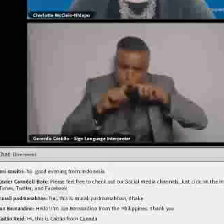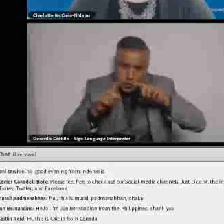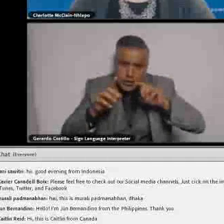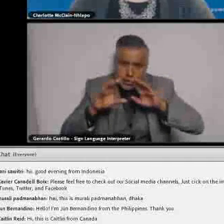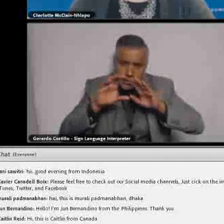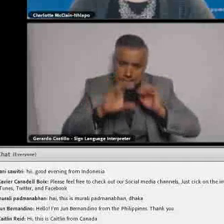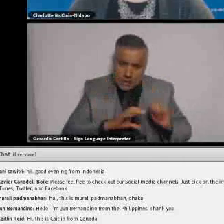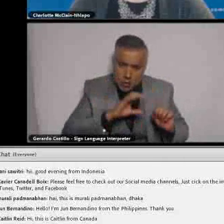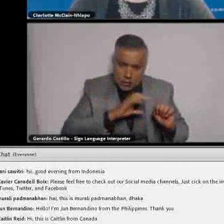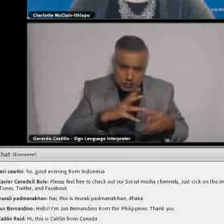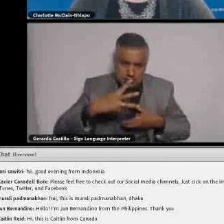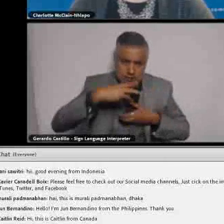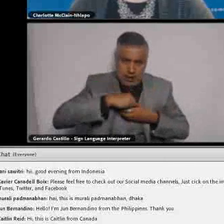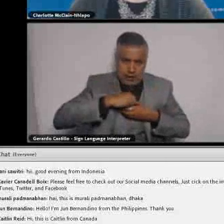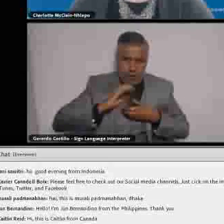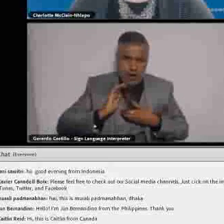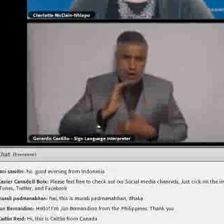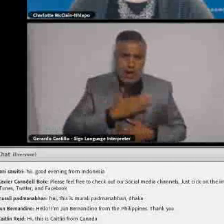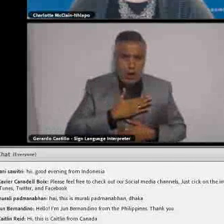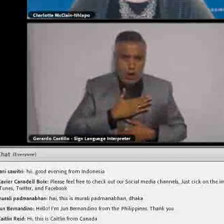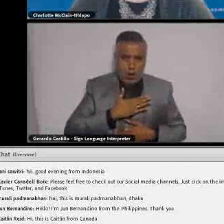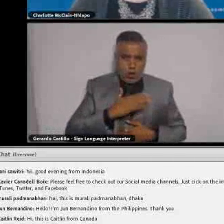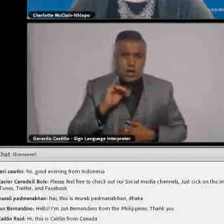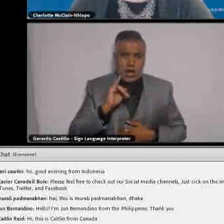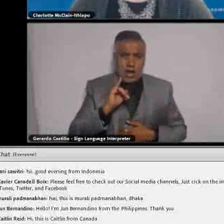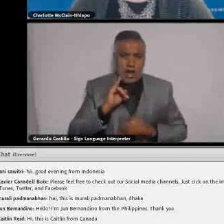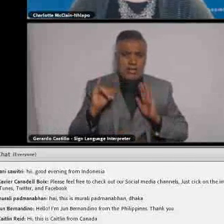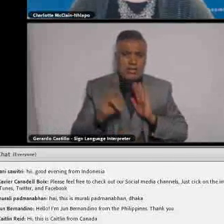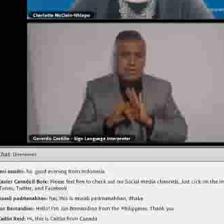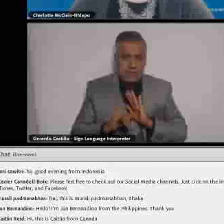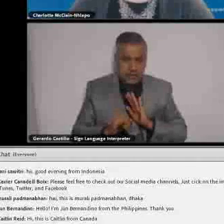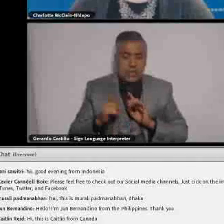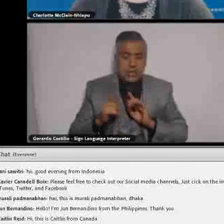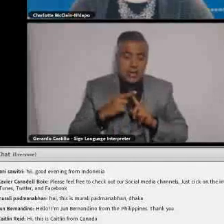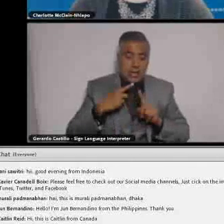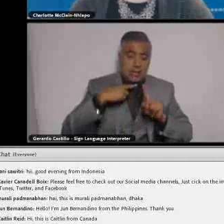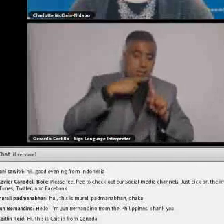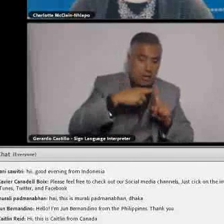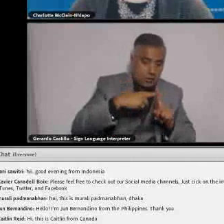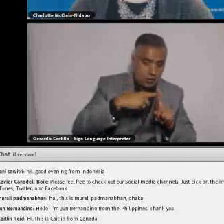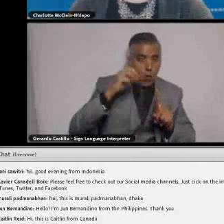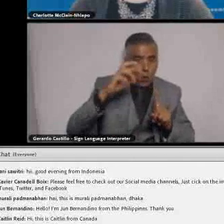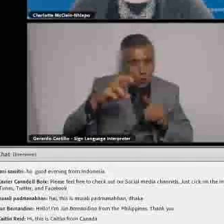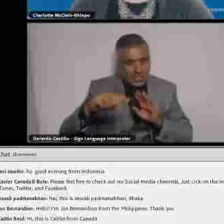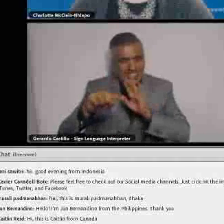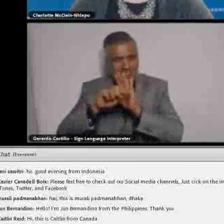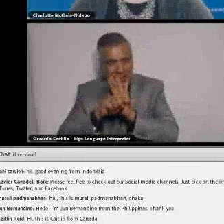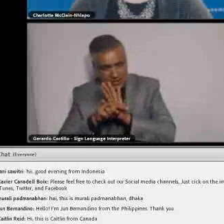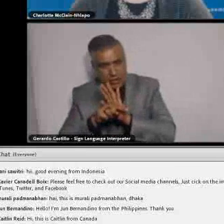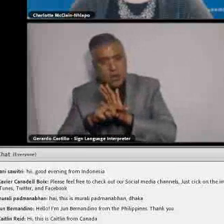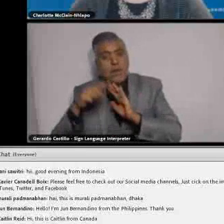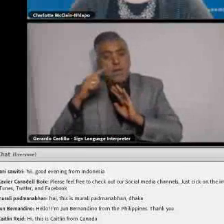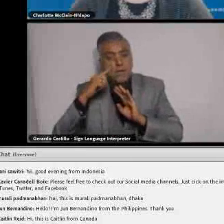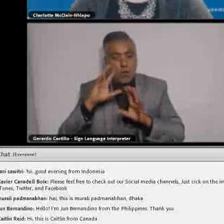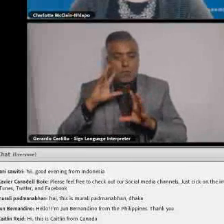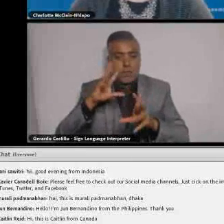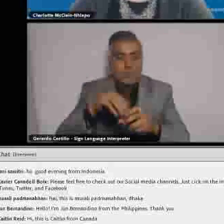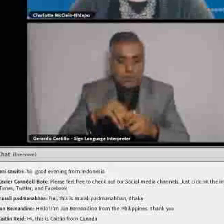characteristics of our identities can give people certain advantages or disadvantages in participating in